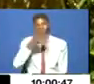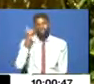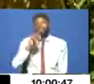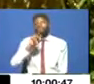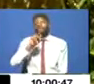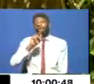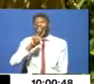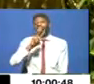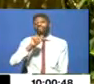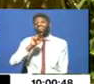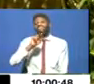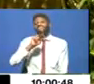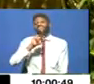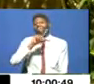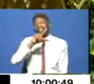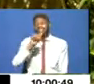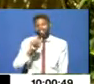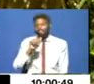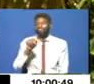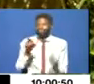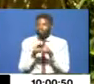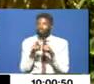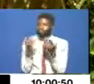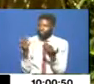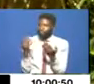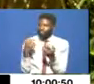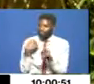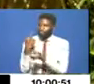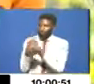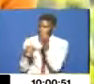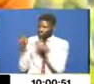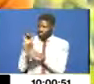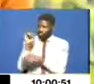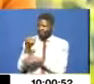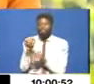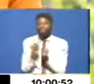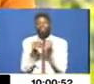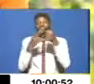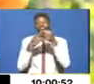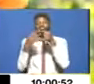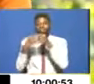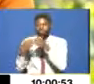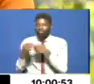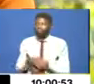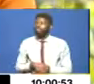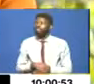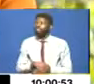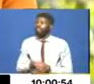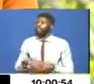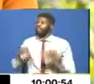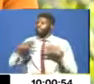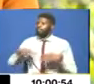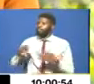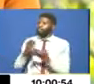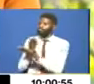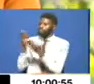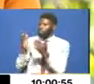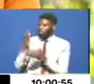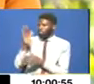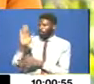of course, I won that in 1988. What is it that the people of your